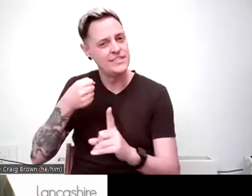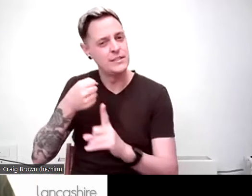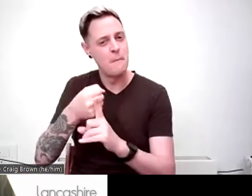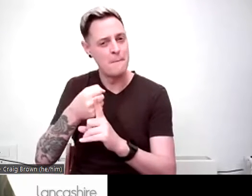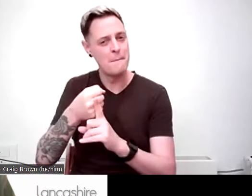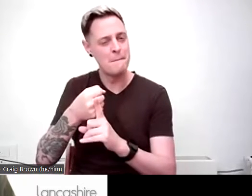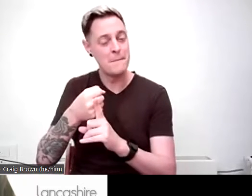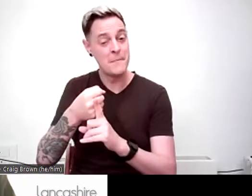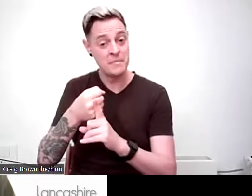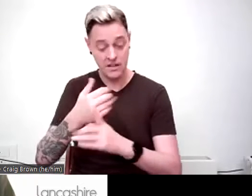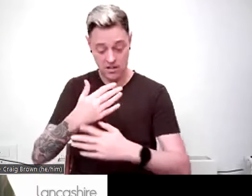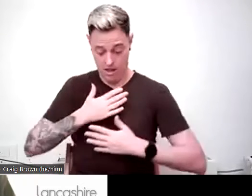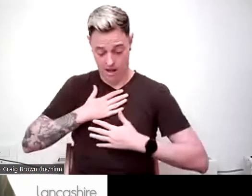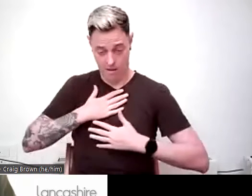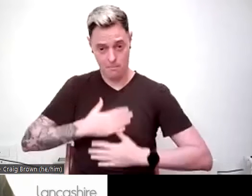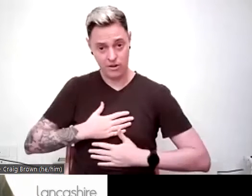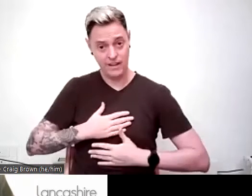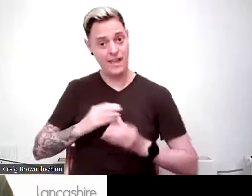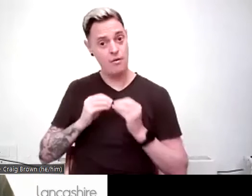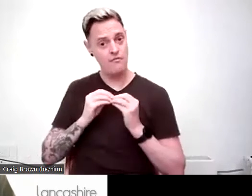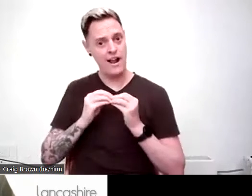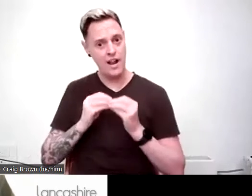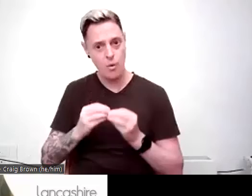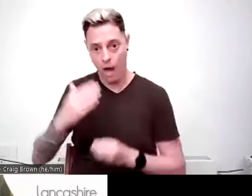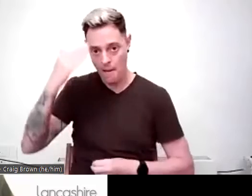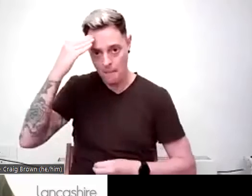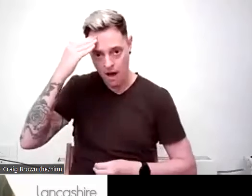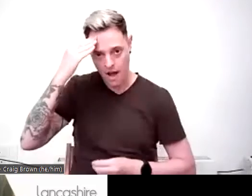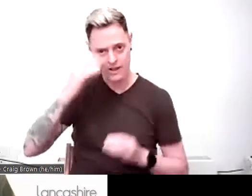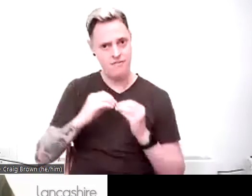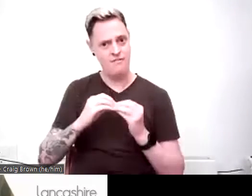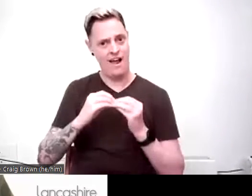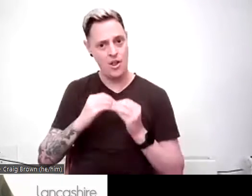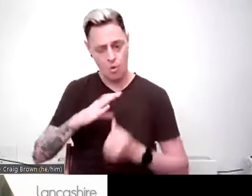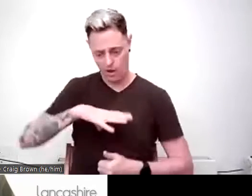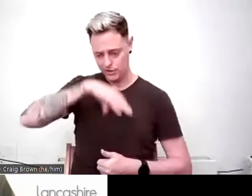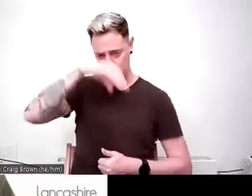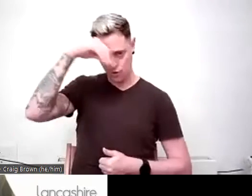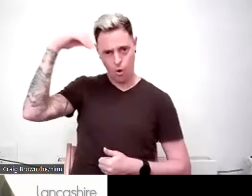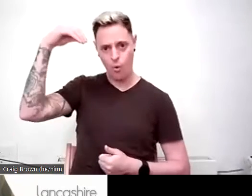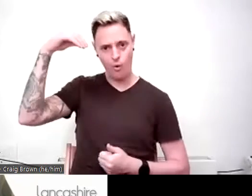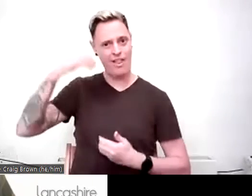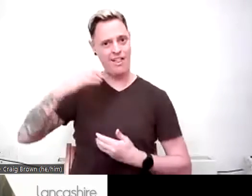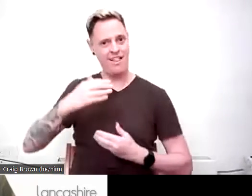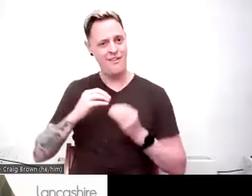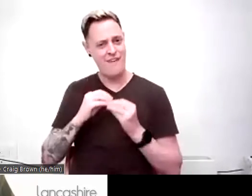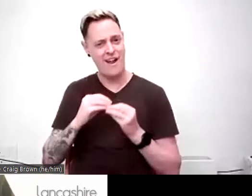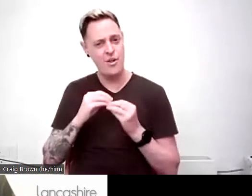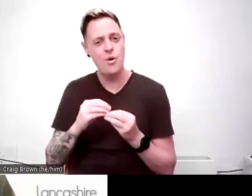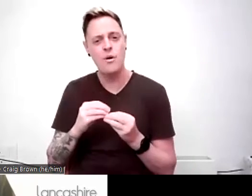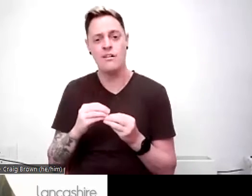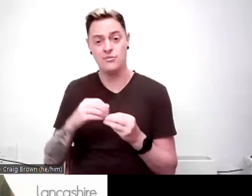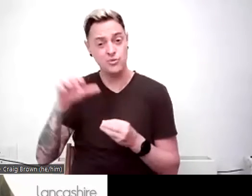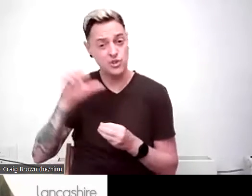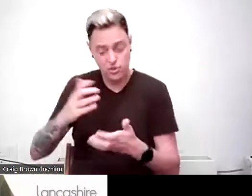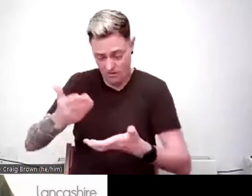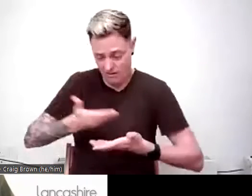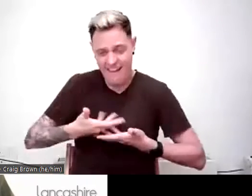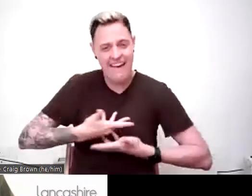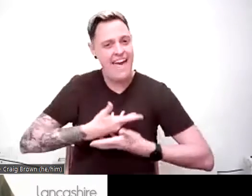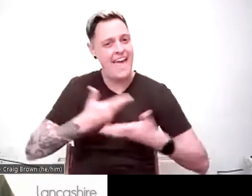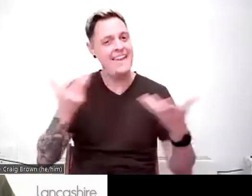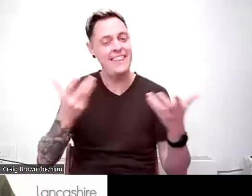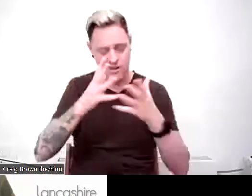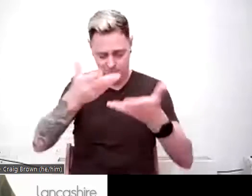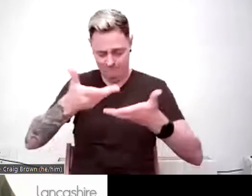value our bodies, we value our minds, we value our souls, and we are worthy of everything. So yeah, and I